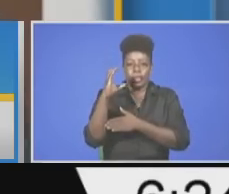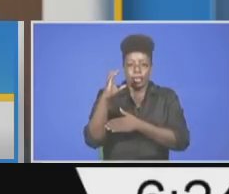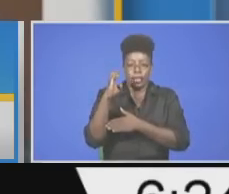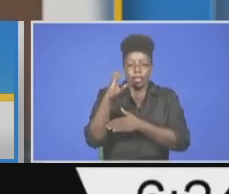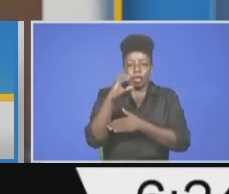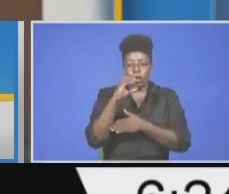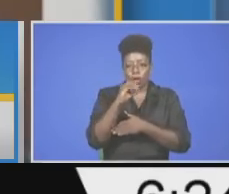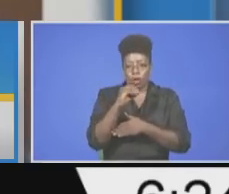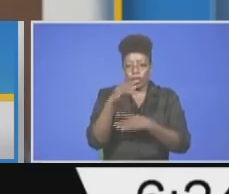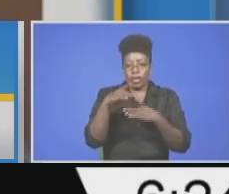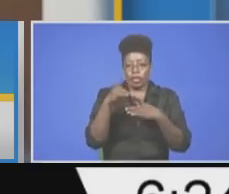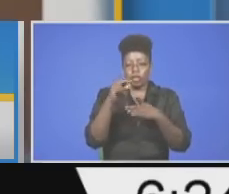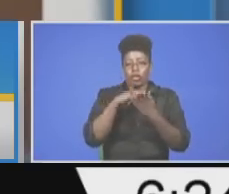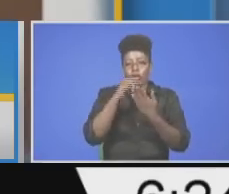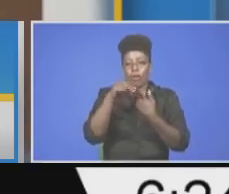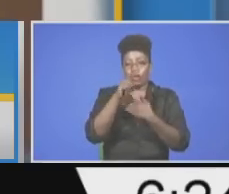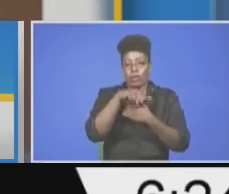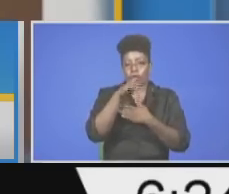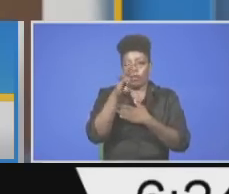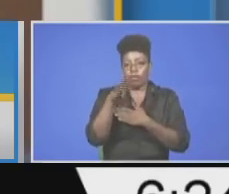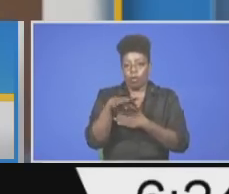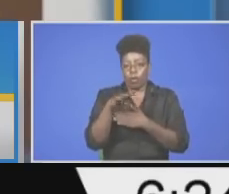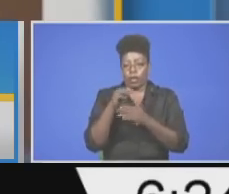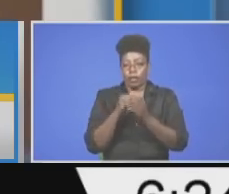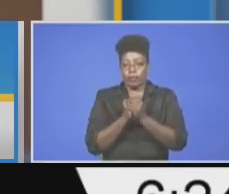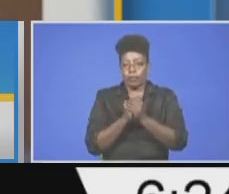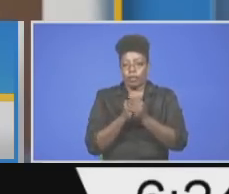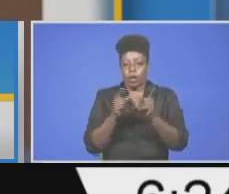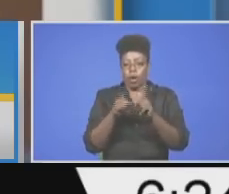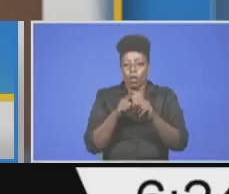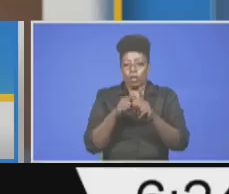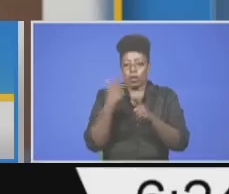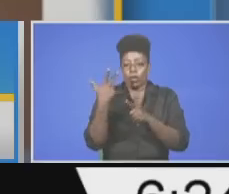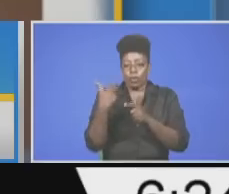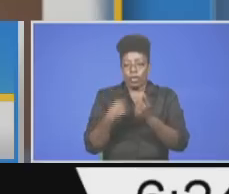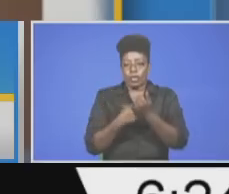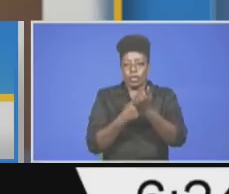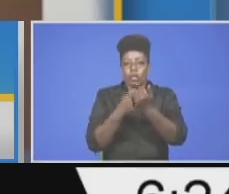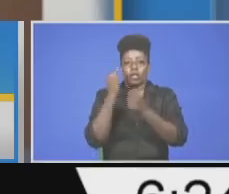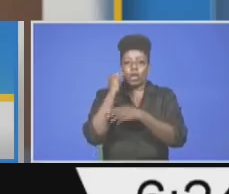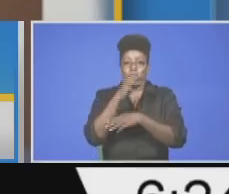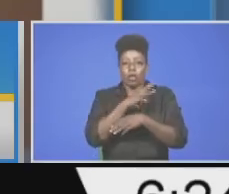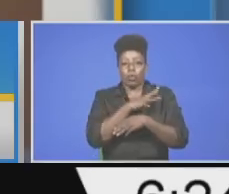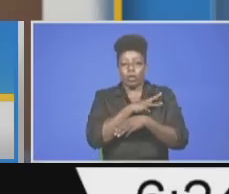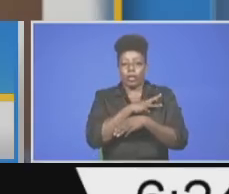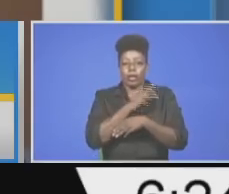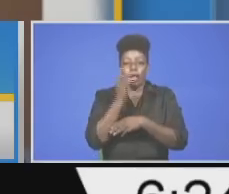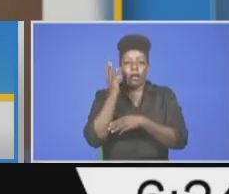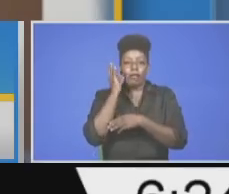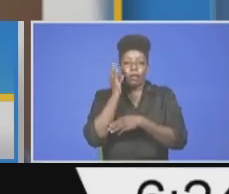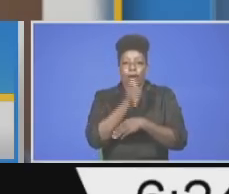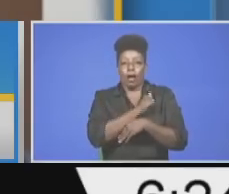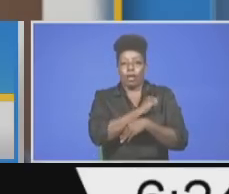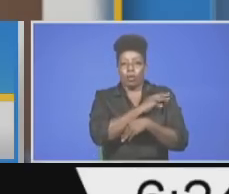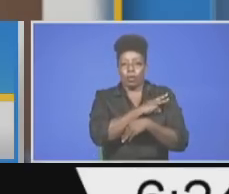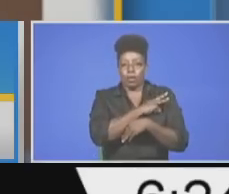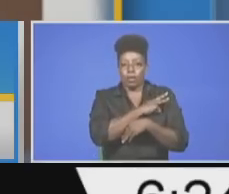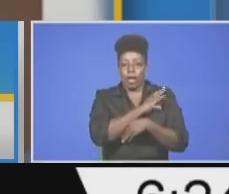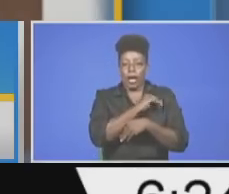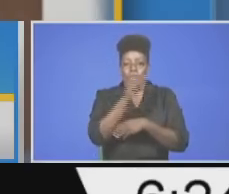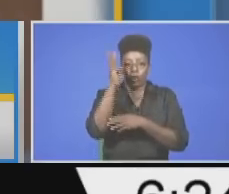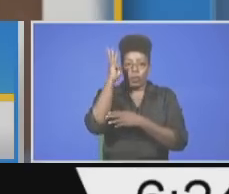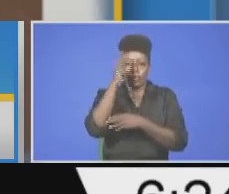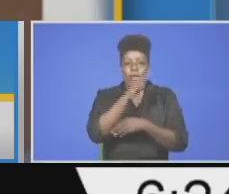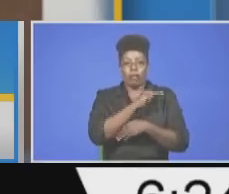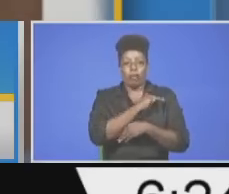association's elections on November 24th. Also appointed with 3 assistants, Tony Williams, Philippa Arnett-Willie, and Winston